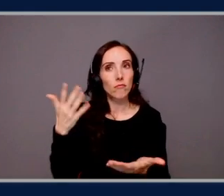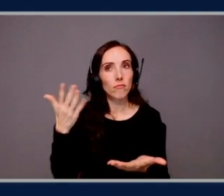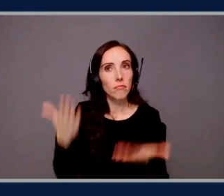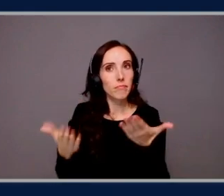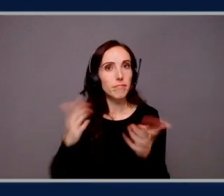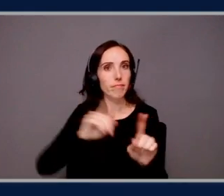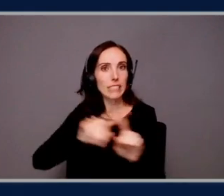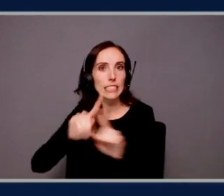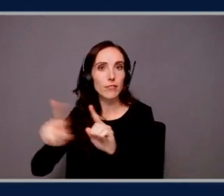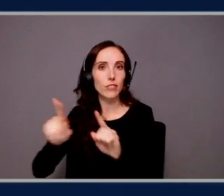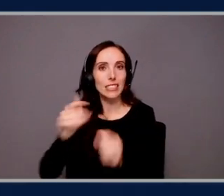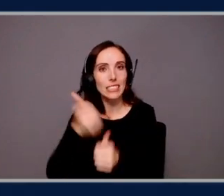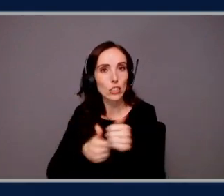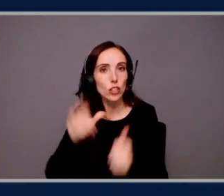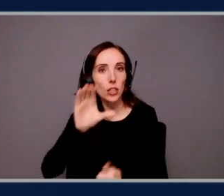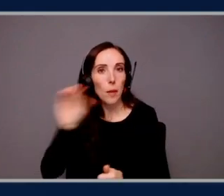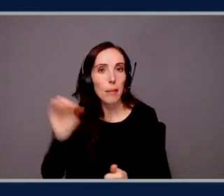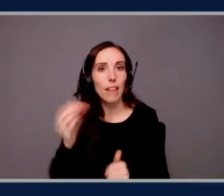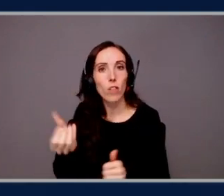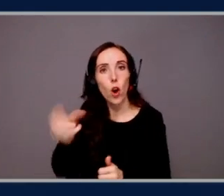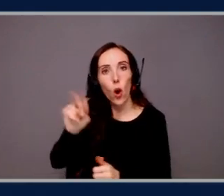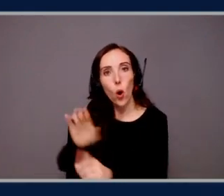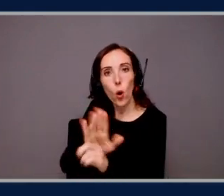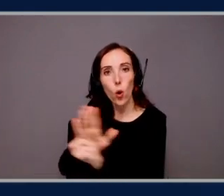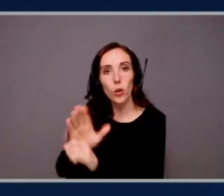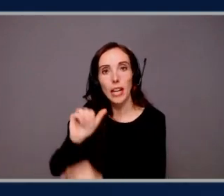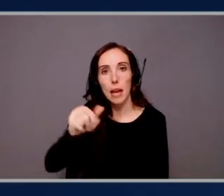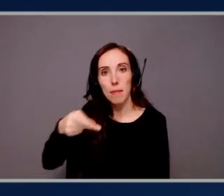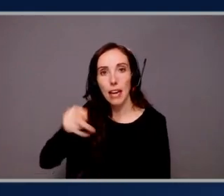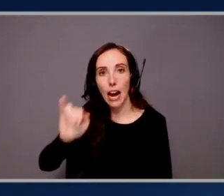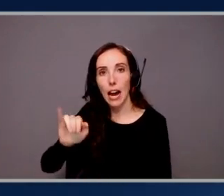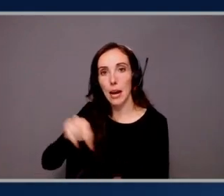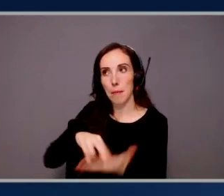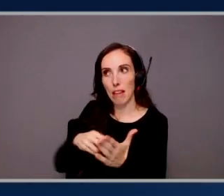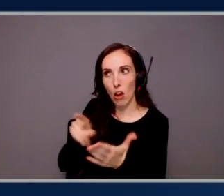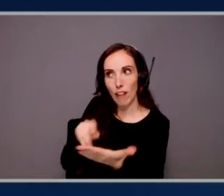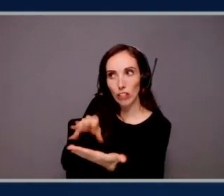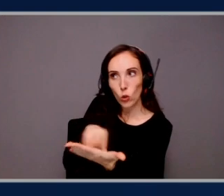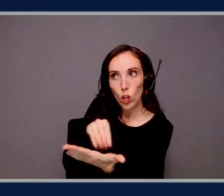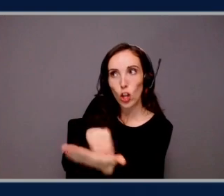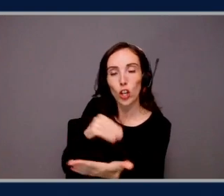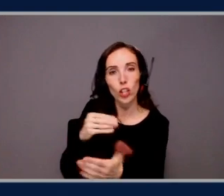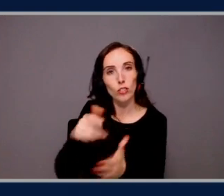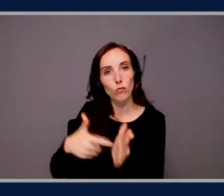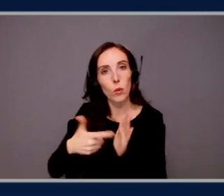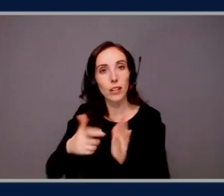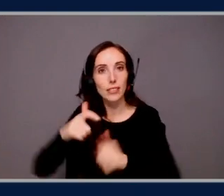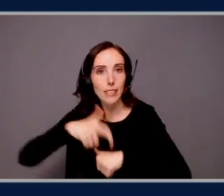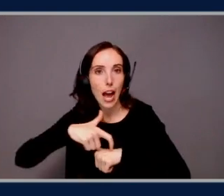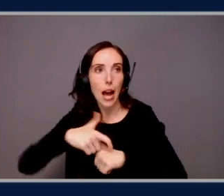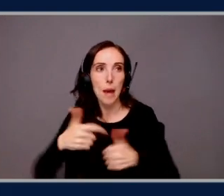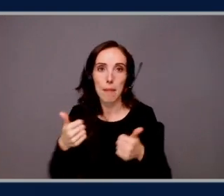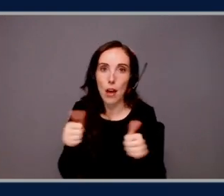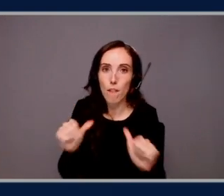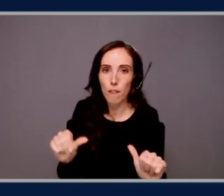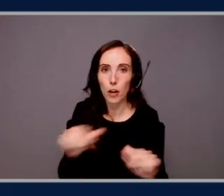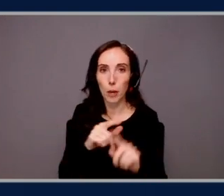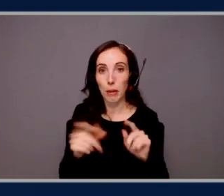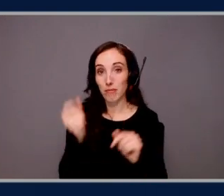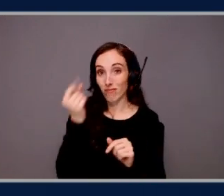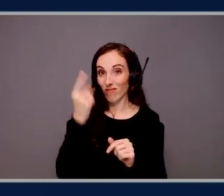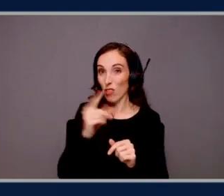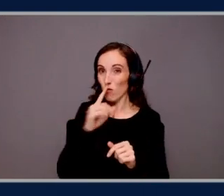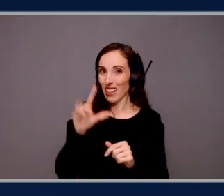own standard. Every company has their own APIs. So you have to learn these different things, and that takes a lot of time, takes a lot of effort. Again, that's something that's baked